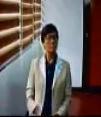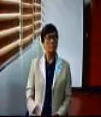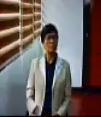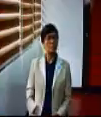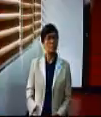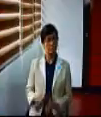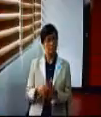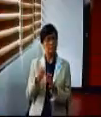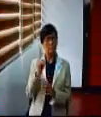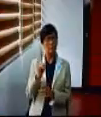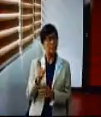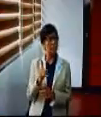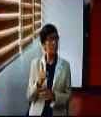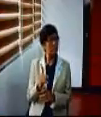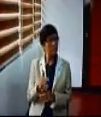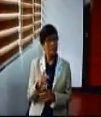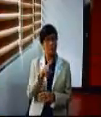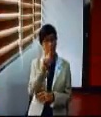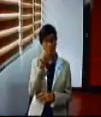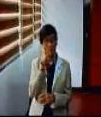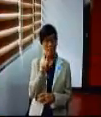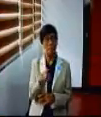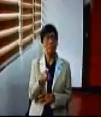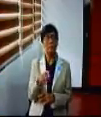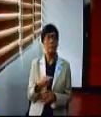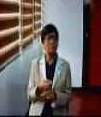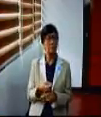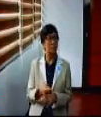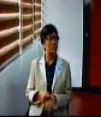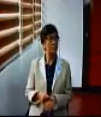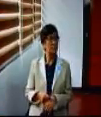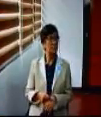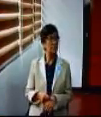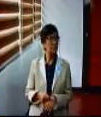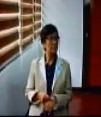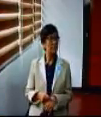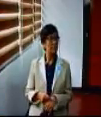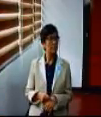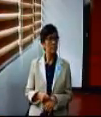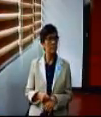Just one clarificatory question from us, Your Honors.